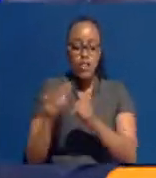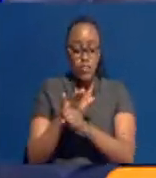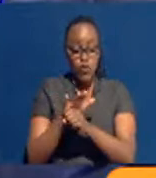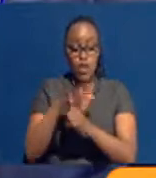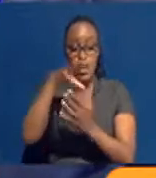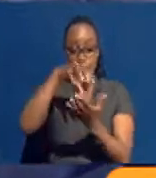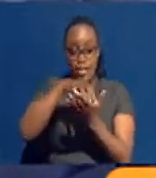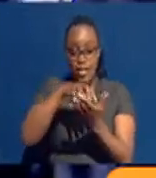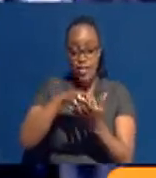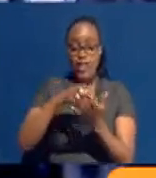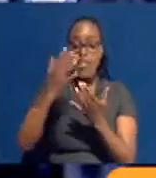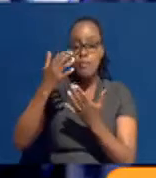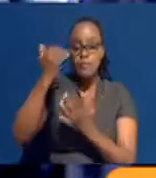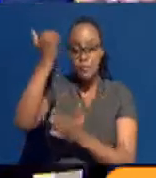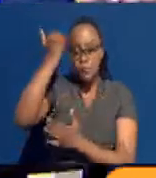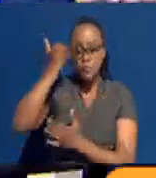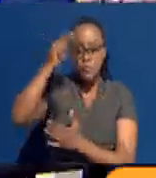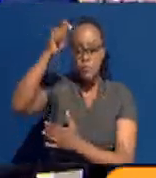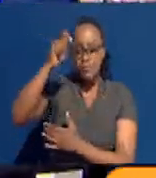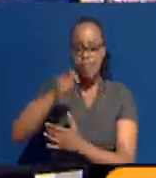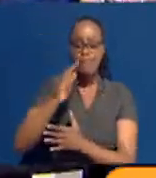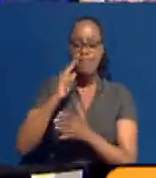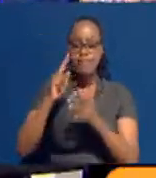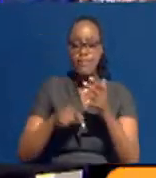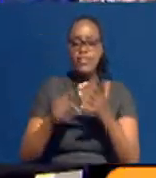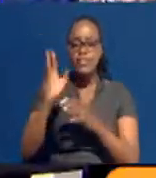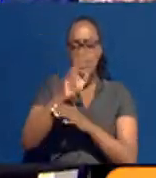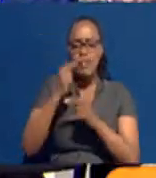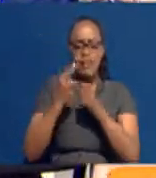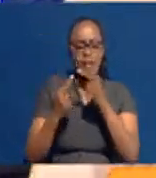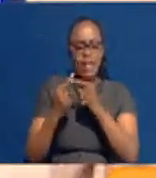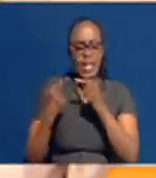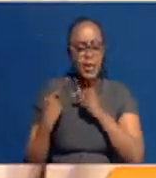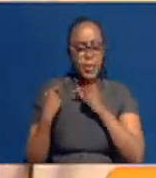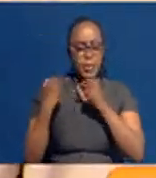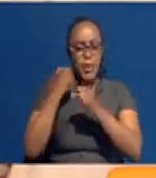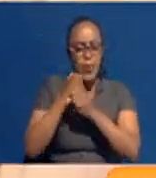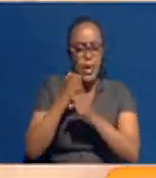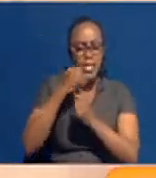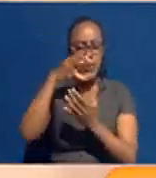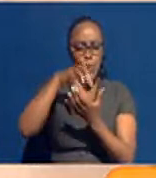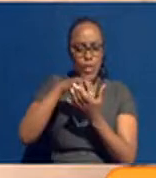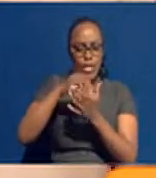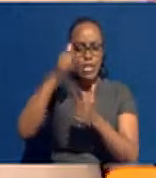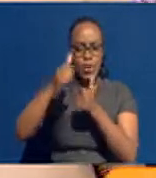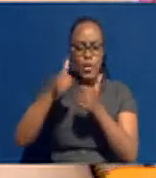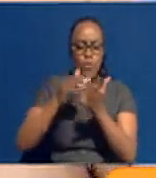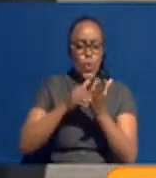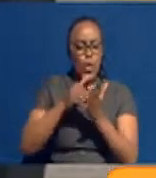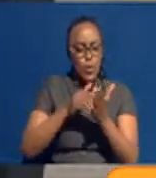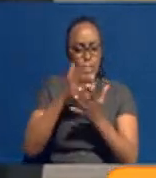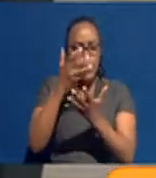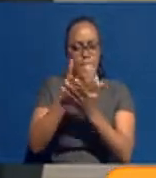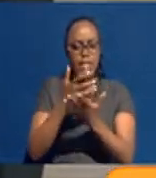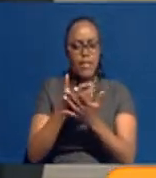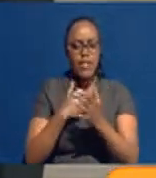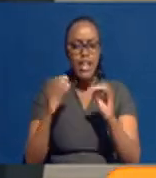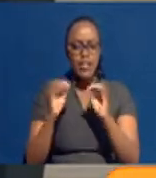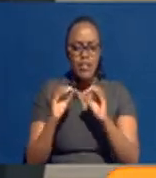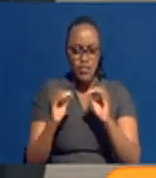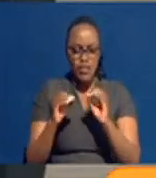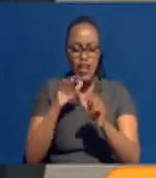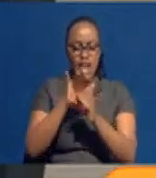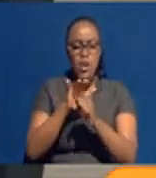The senior principal magistrate regretting having spent years working on a case that was weak evidentially. I still made a lot